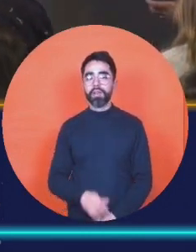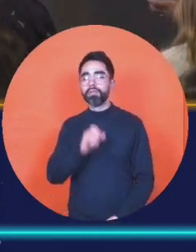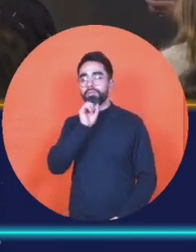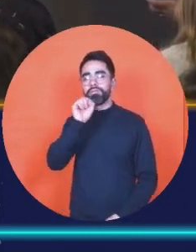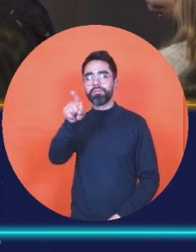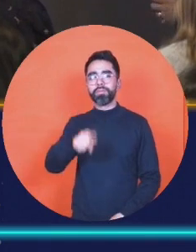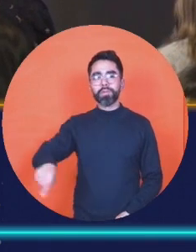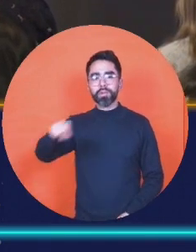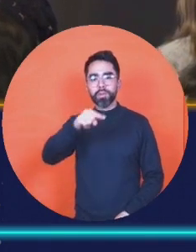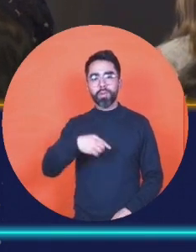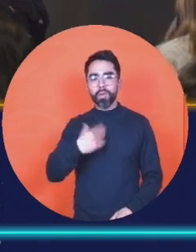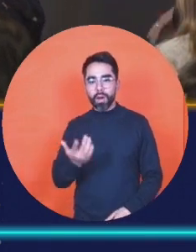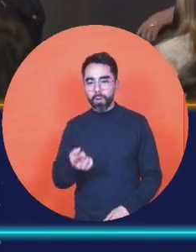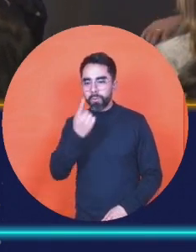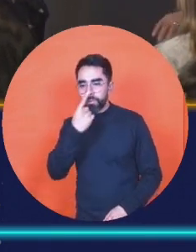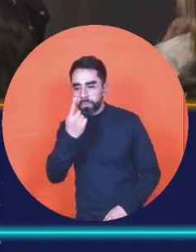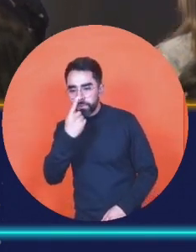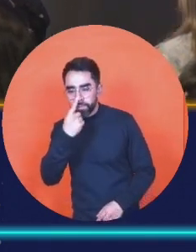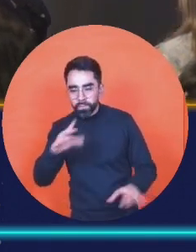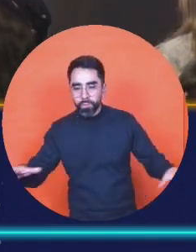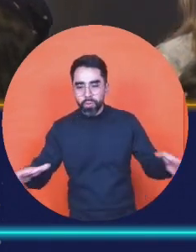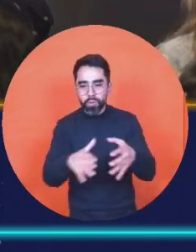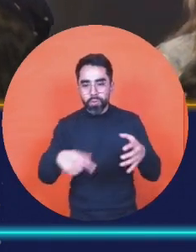equipo de trabajo?